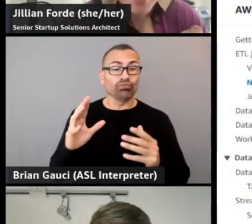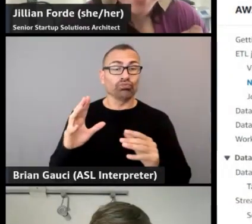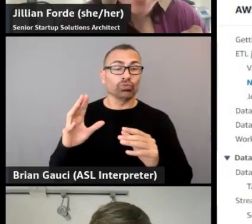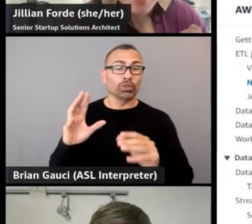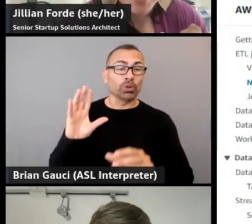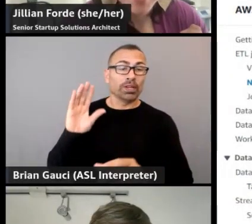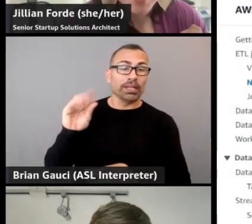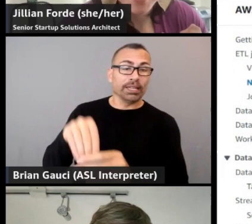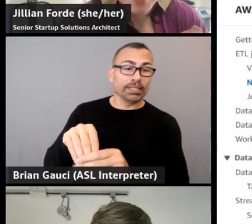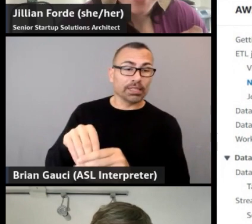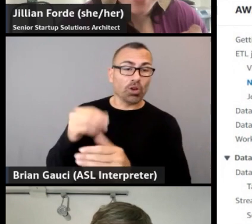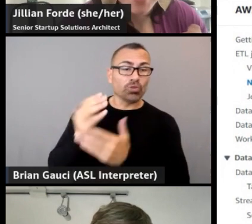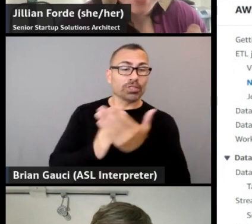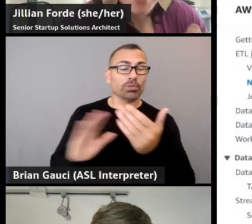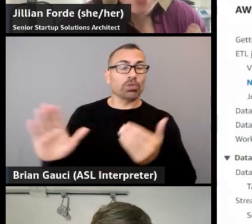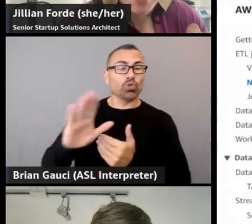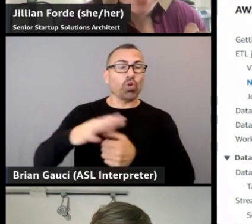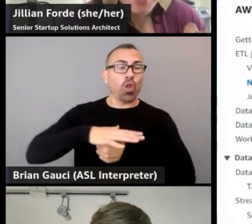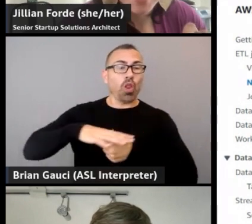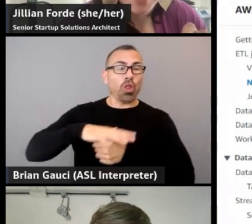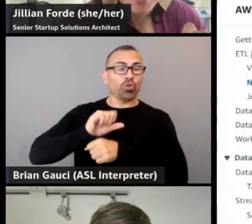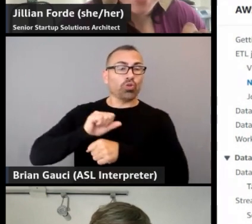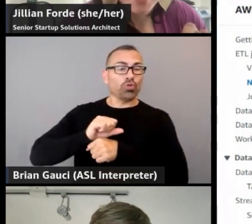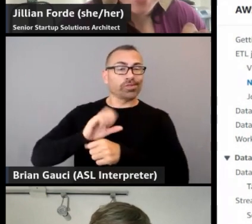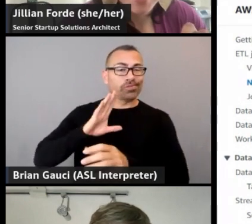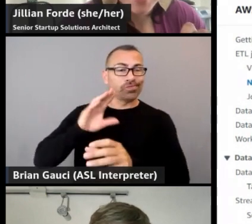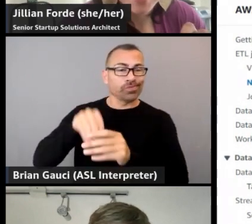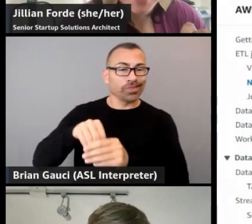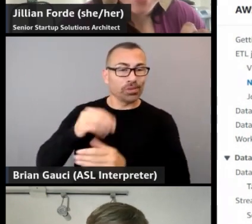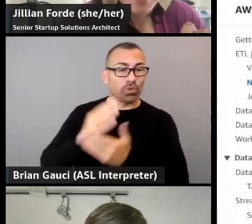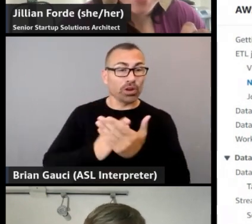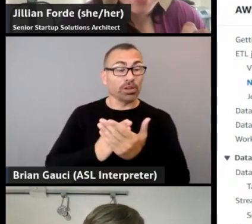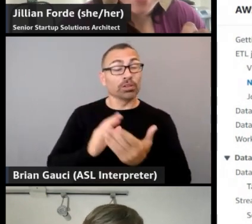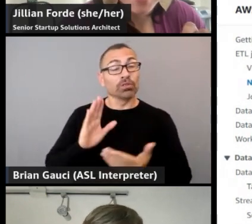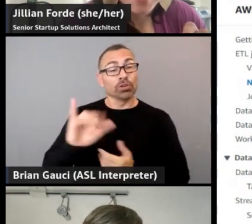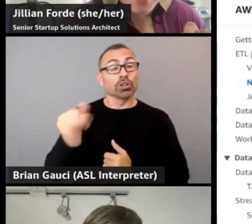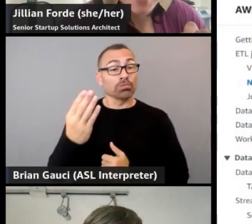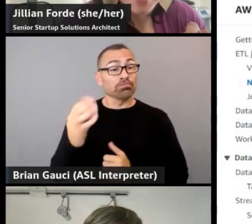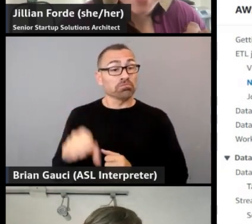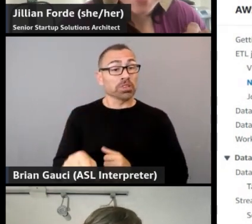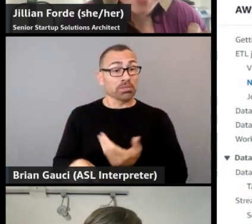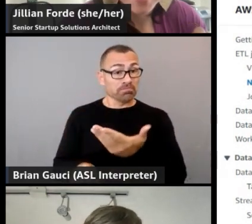done locally and you want to install it as part of your job, you can install it here.